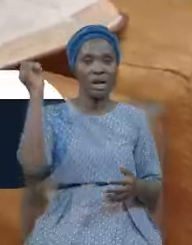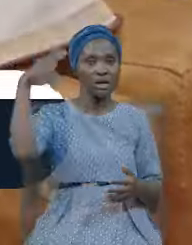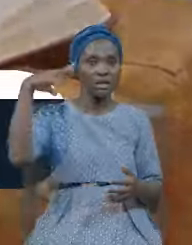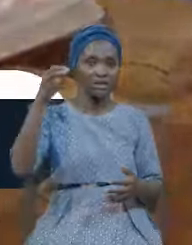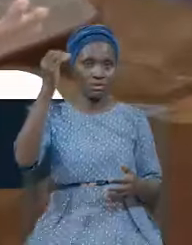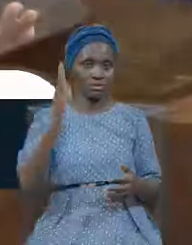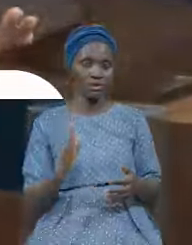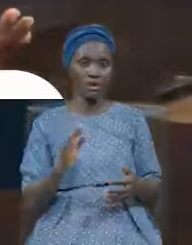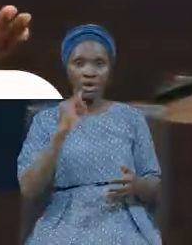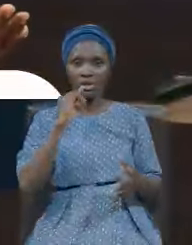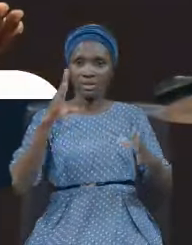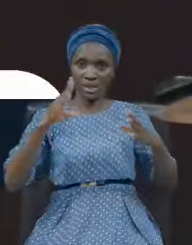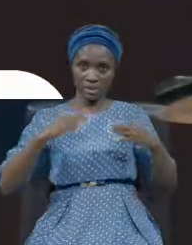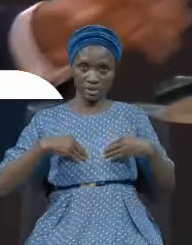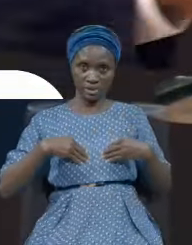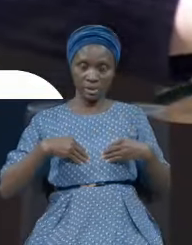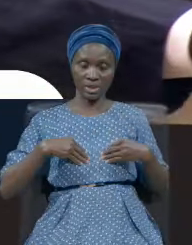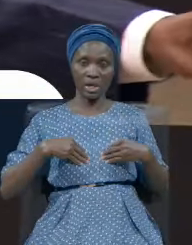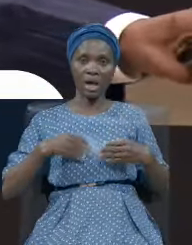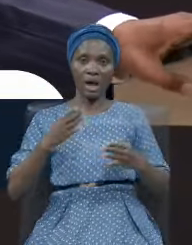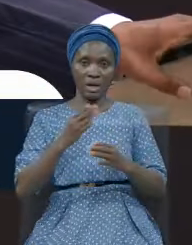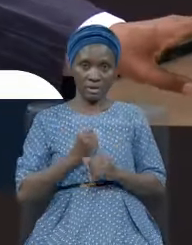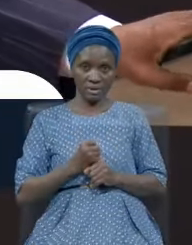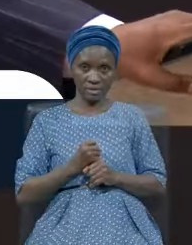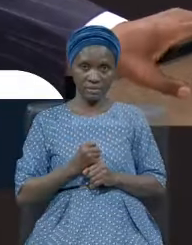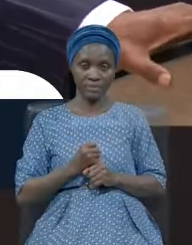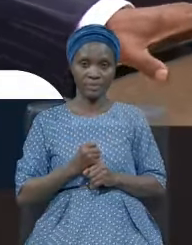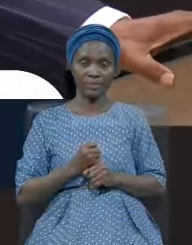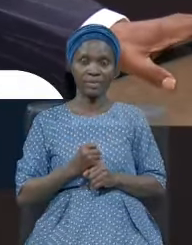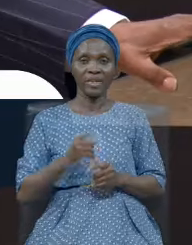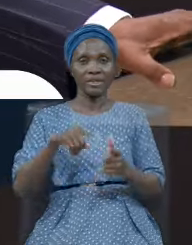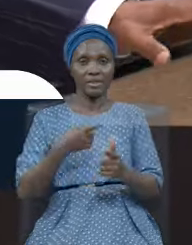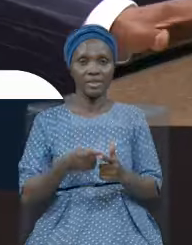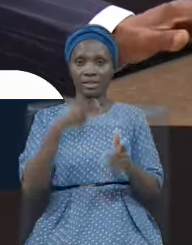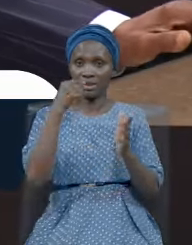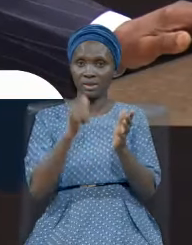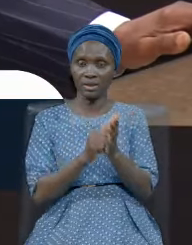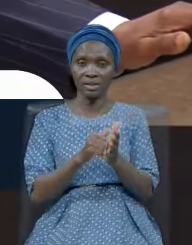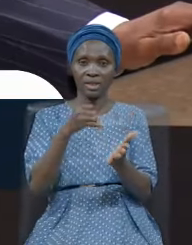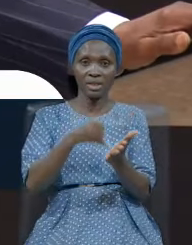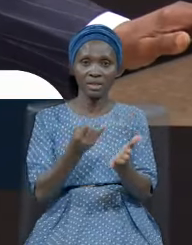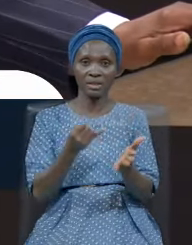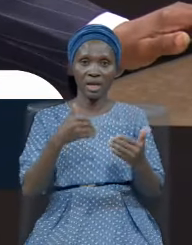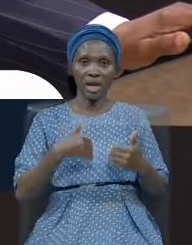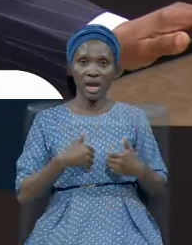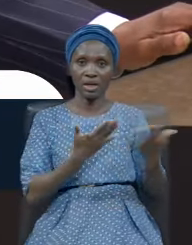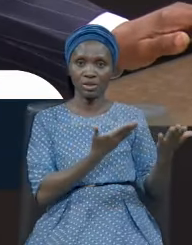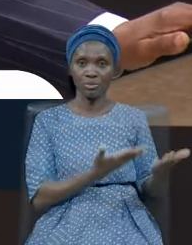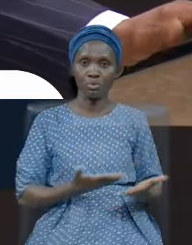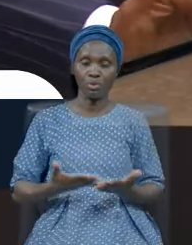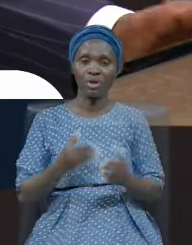accepted, has been received, then it says it has brought salvation.